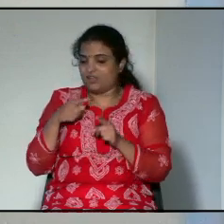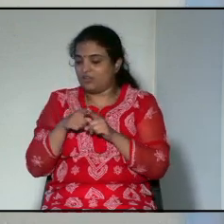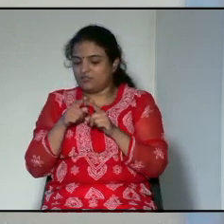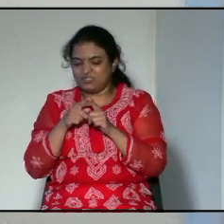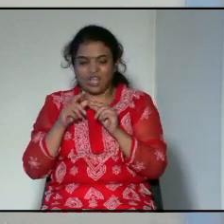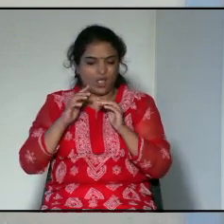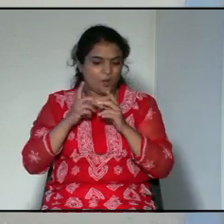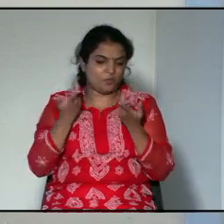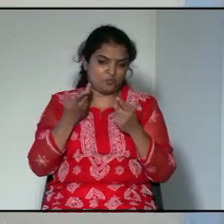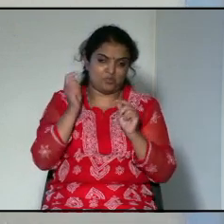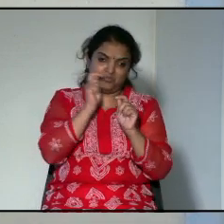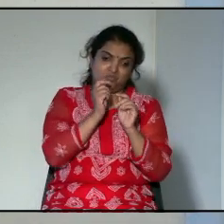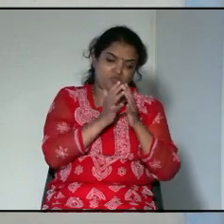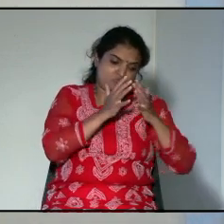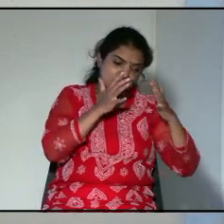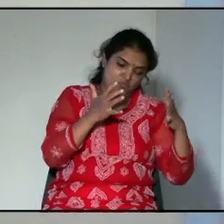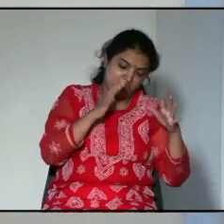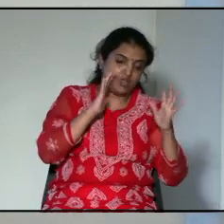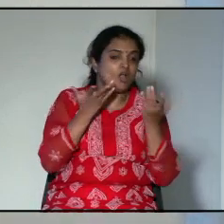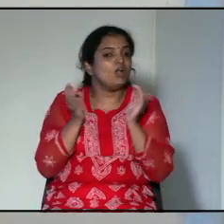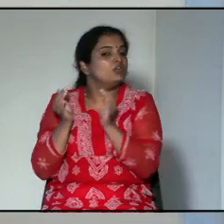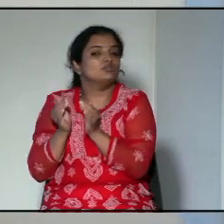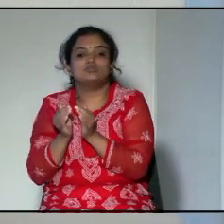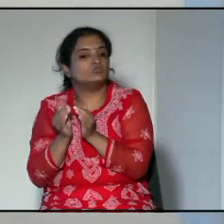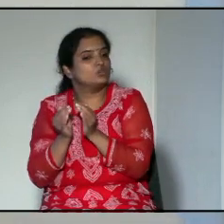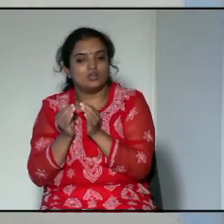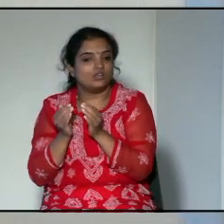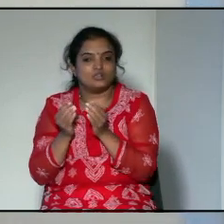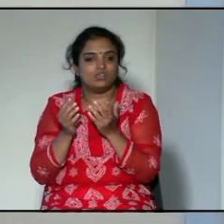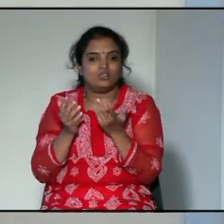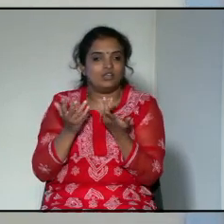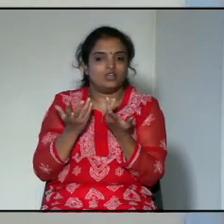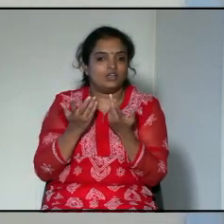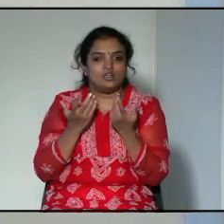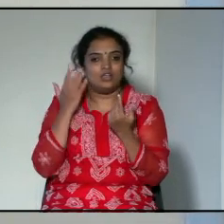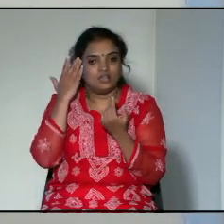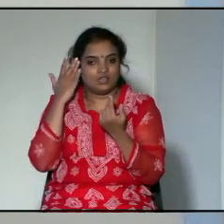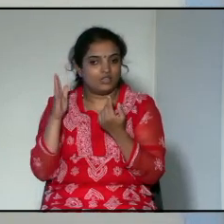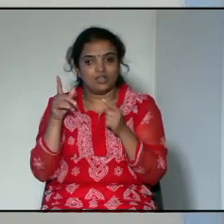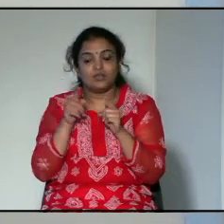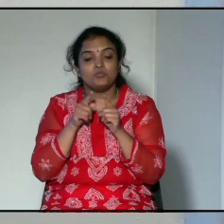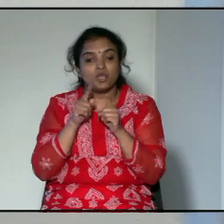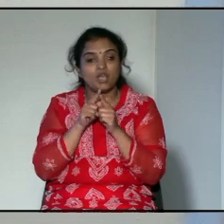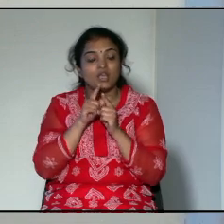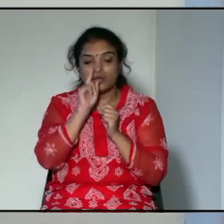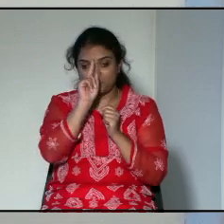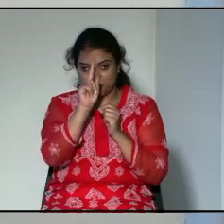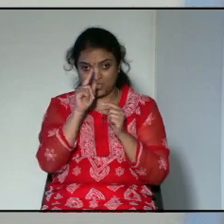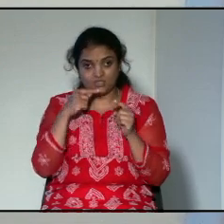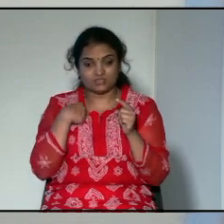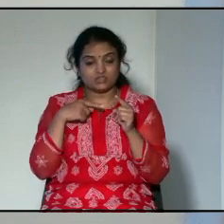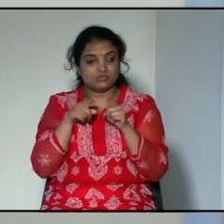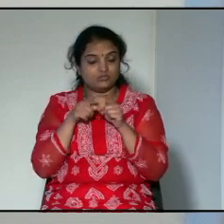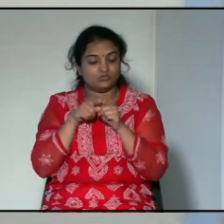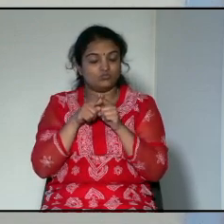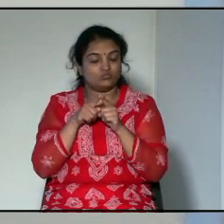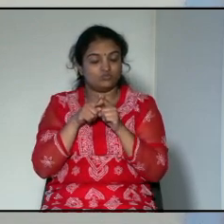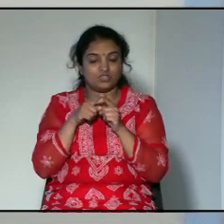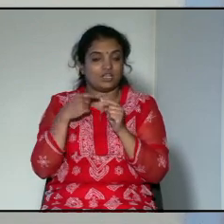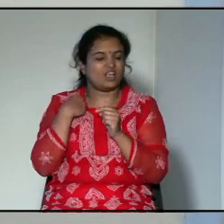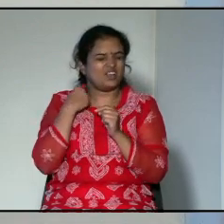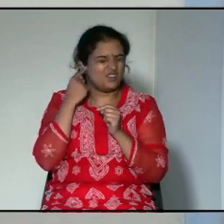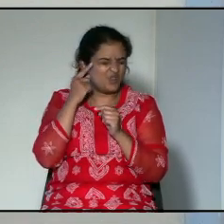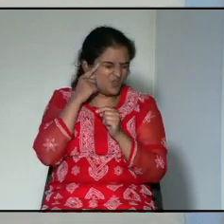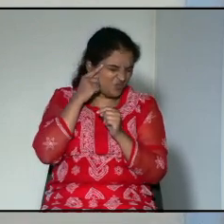sculptures. Equally important, as I've already mentioned, was the larger worldview and